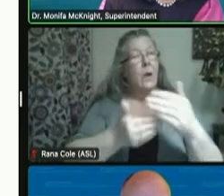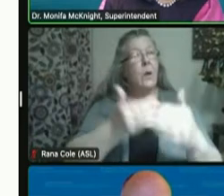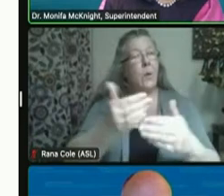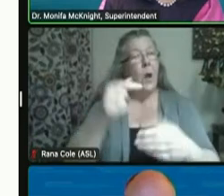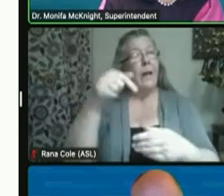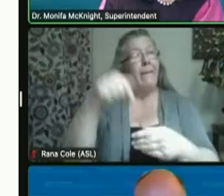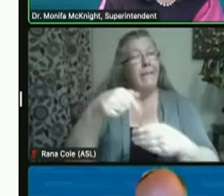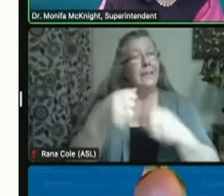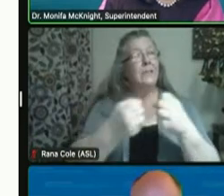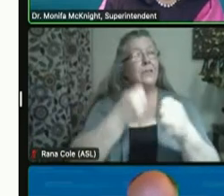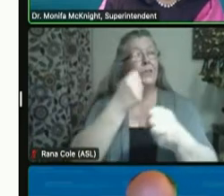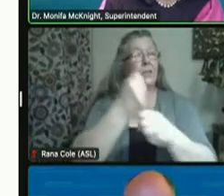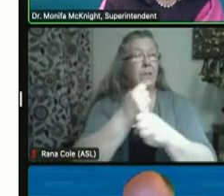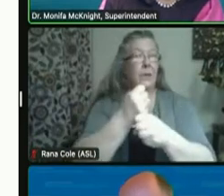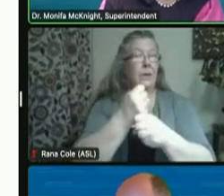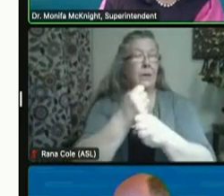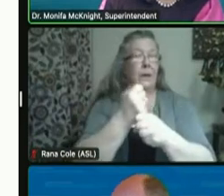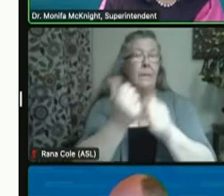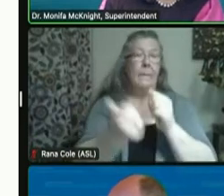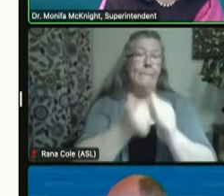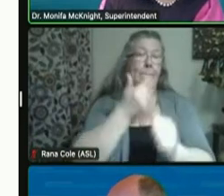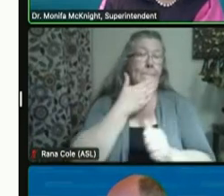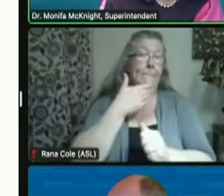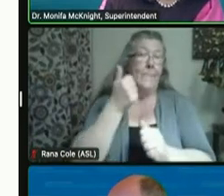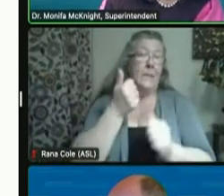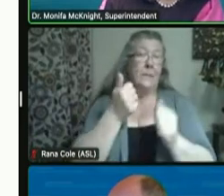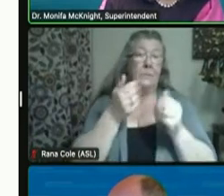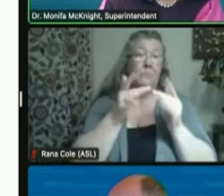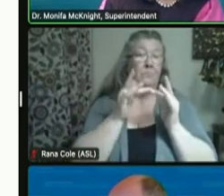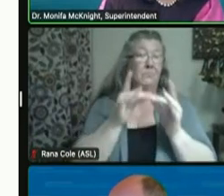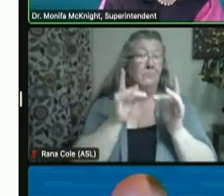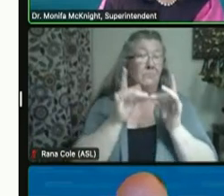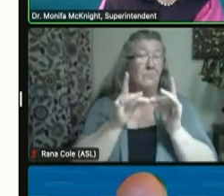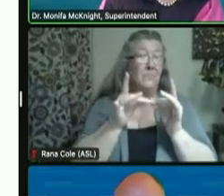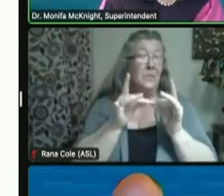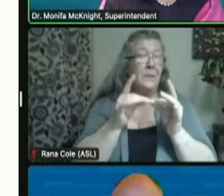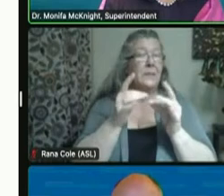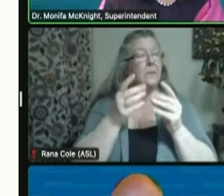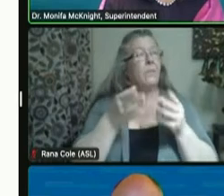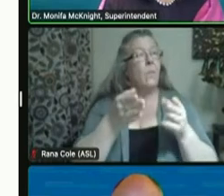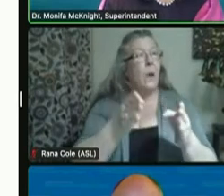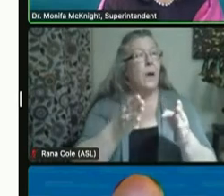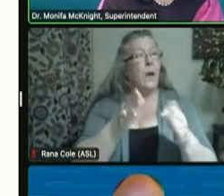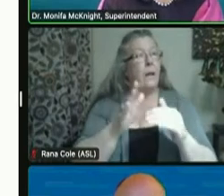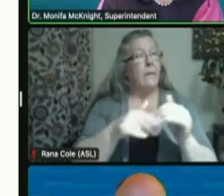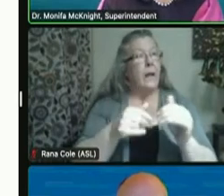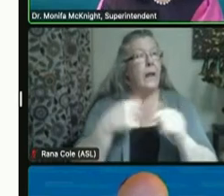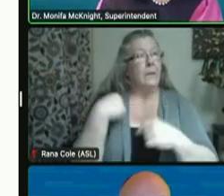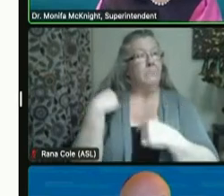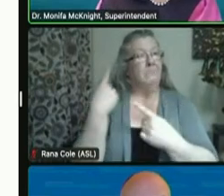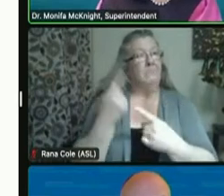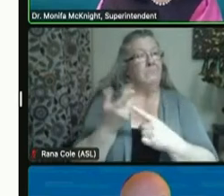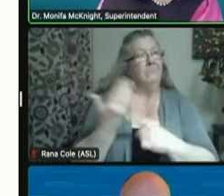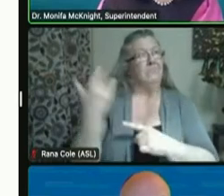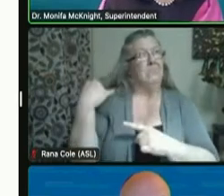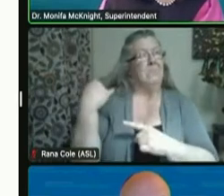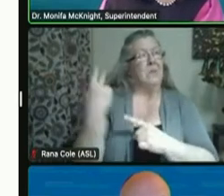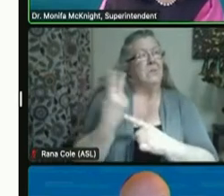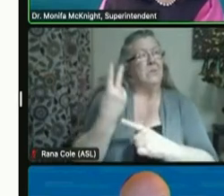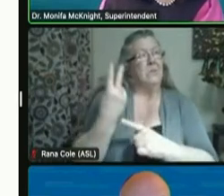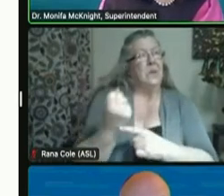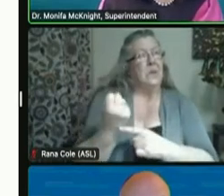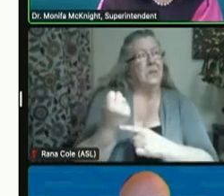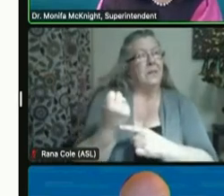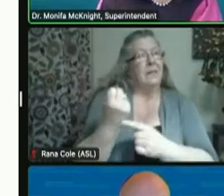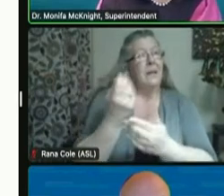in the most cohesive way, I'll say, than over the past 2.5 years. This funding is going to end. And we all